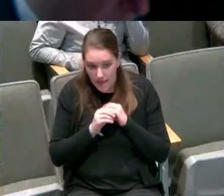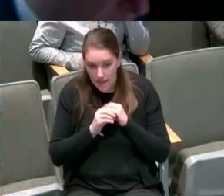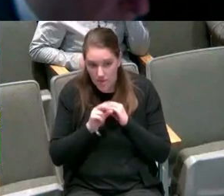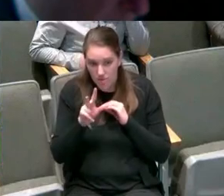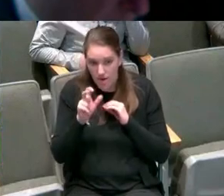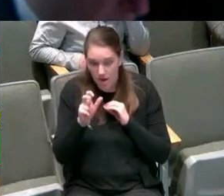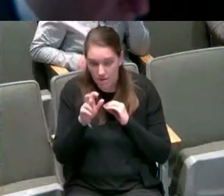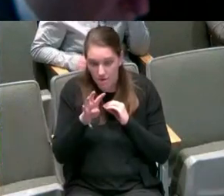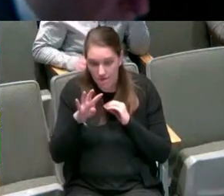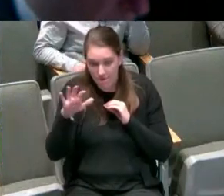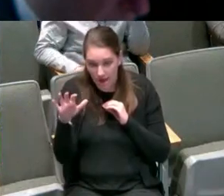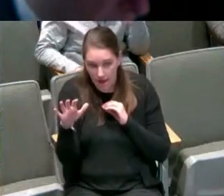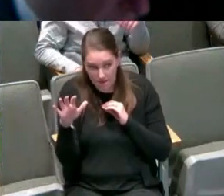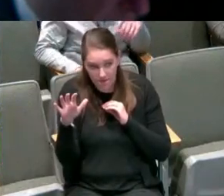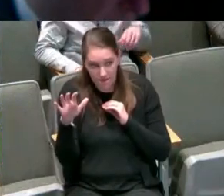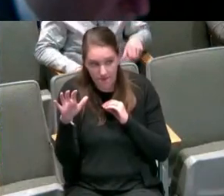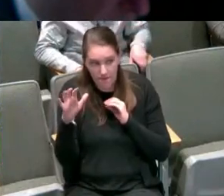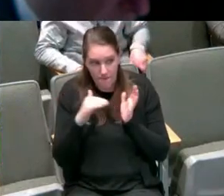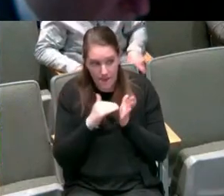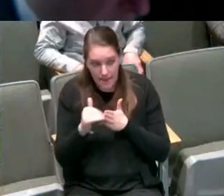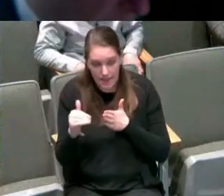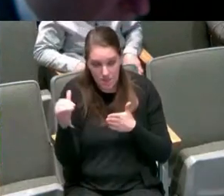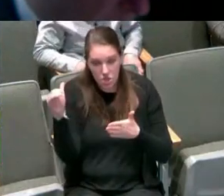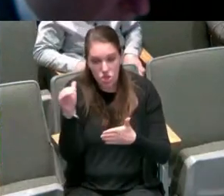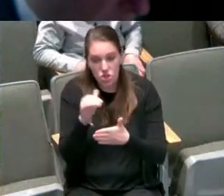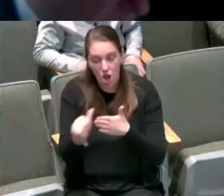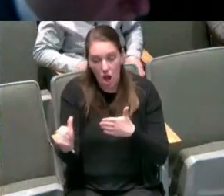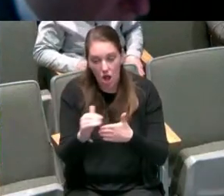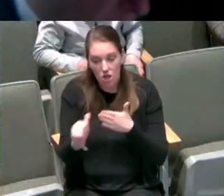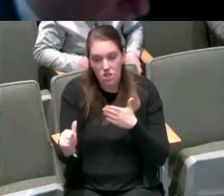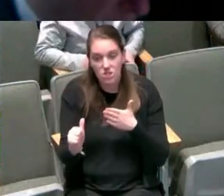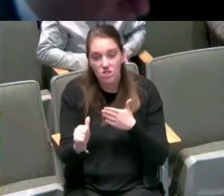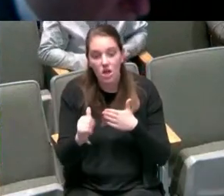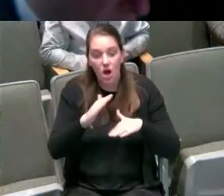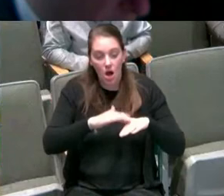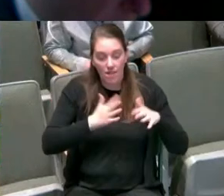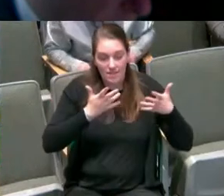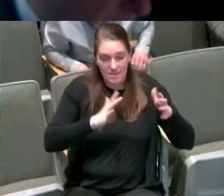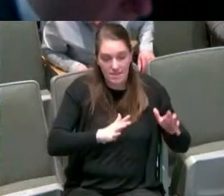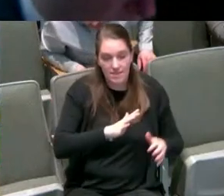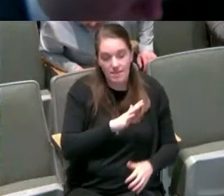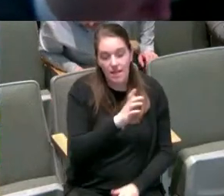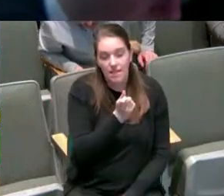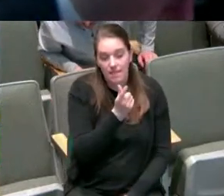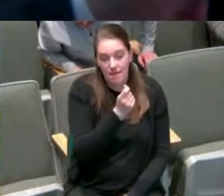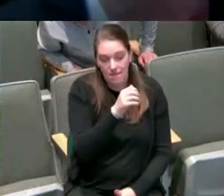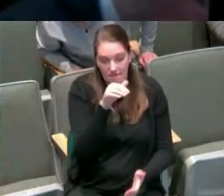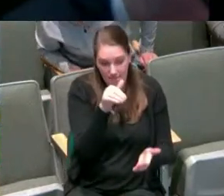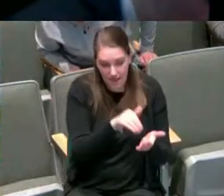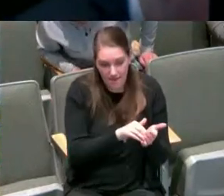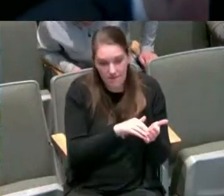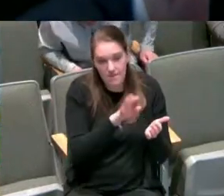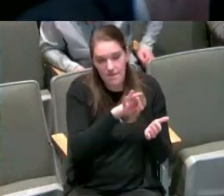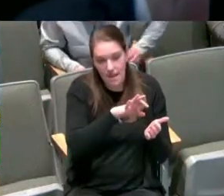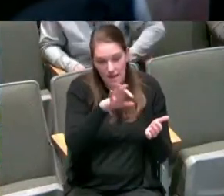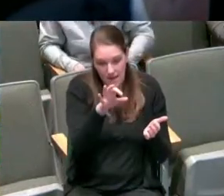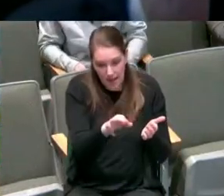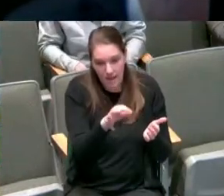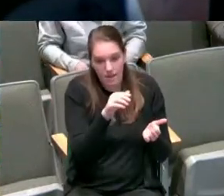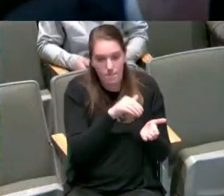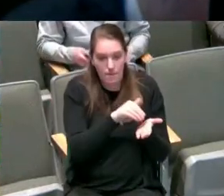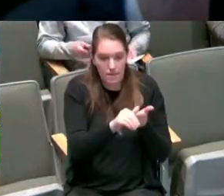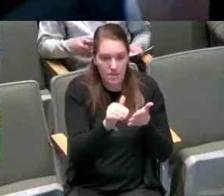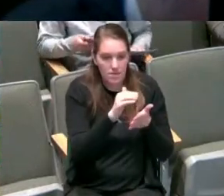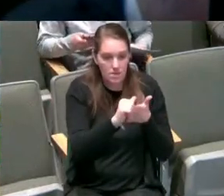on existing on the existing 11 599 tax bill for hopkinton's average residence